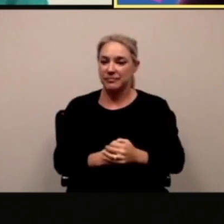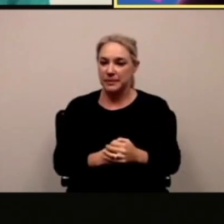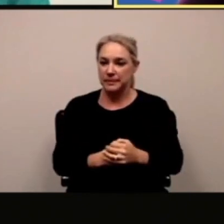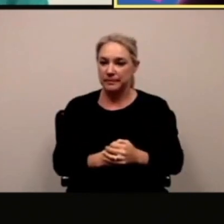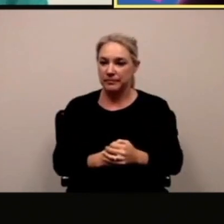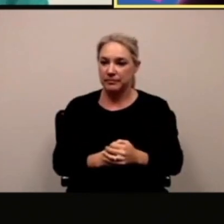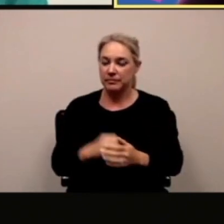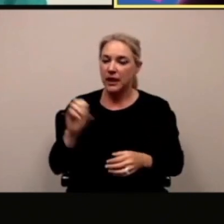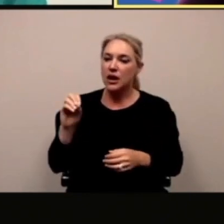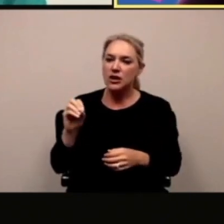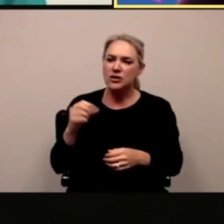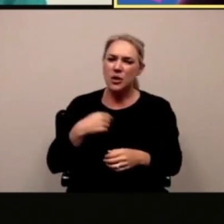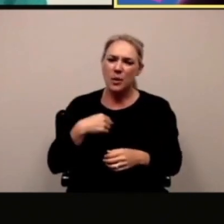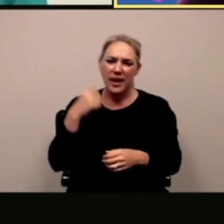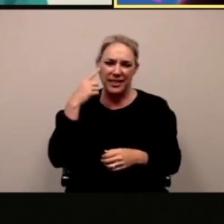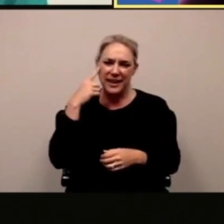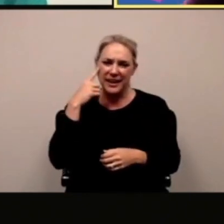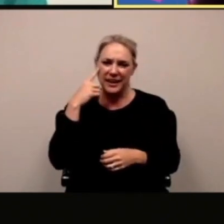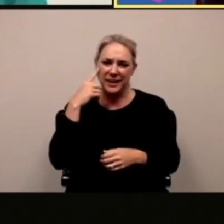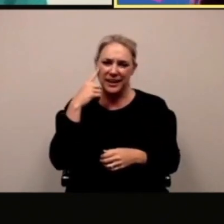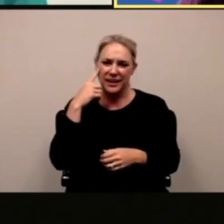So I think that a